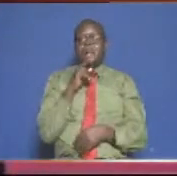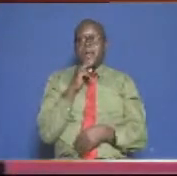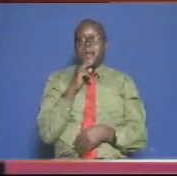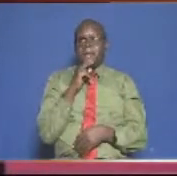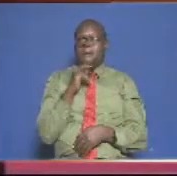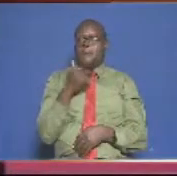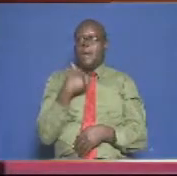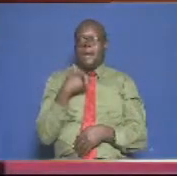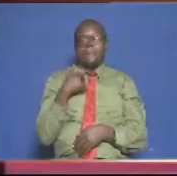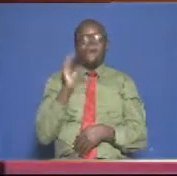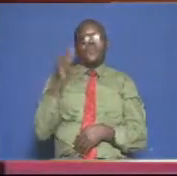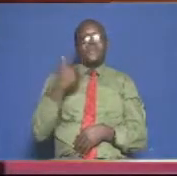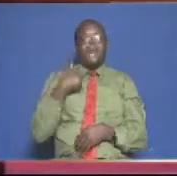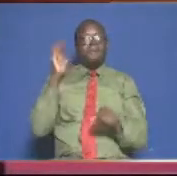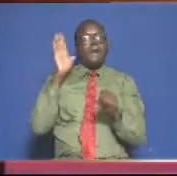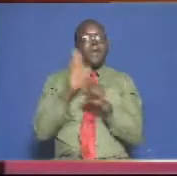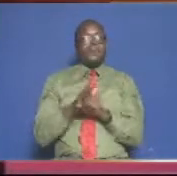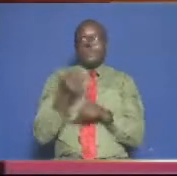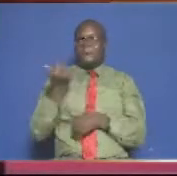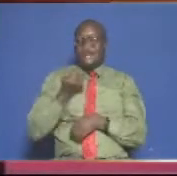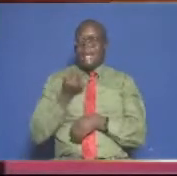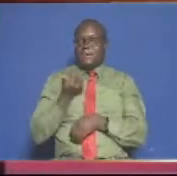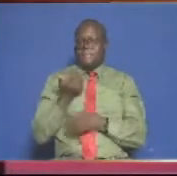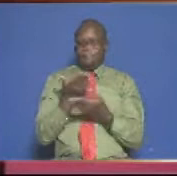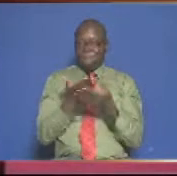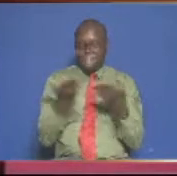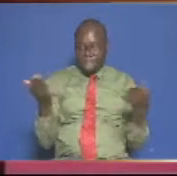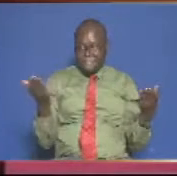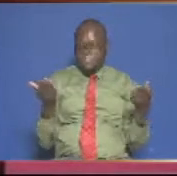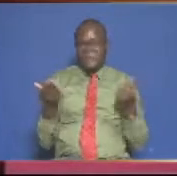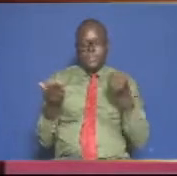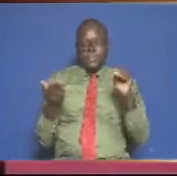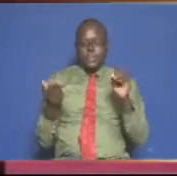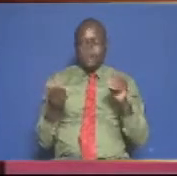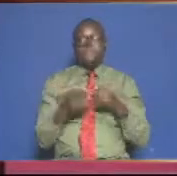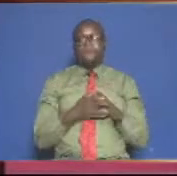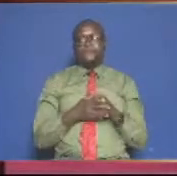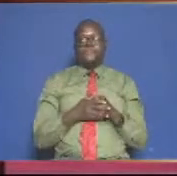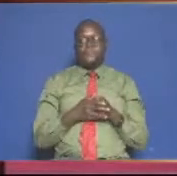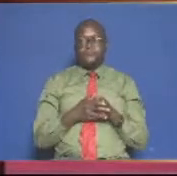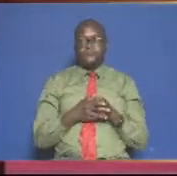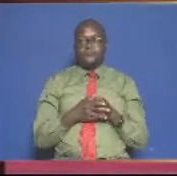have so many girls around you, you know? So.